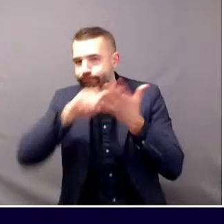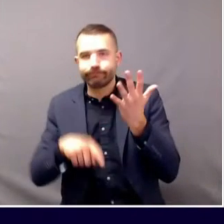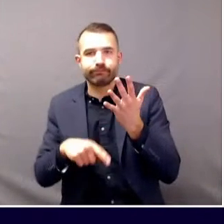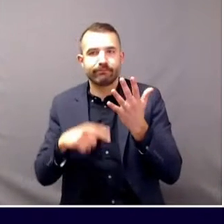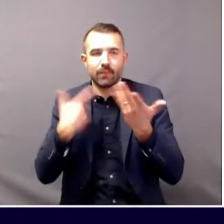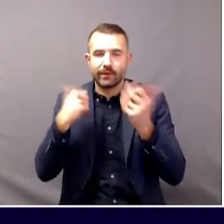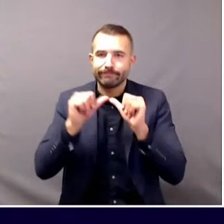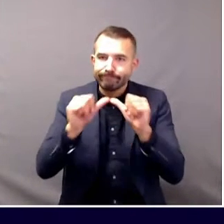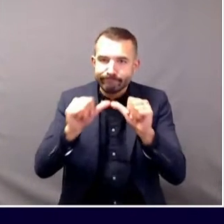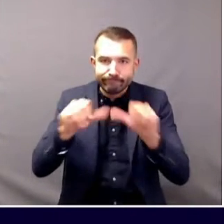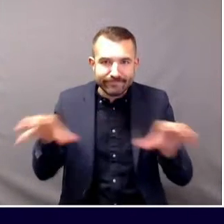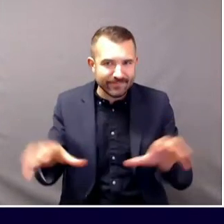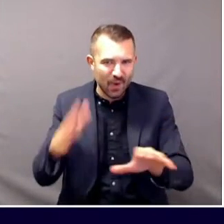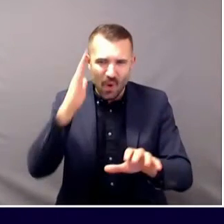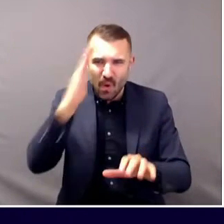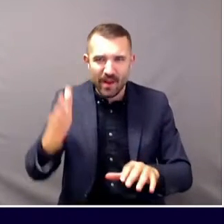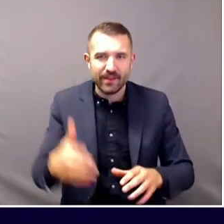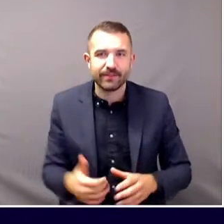do so.